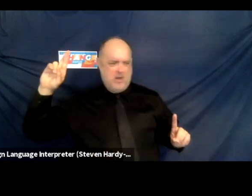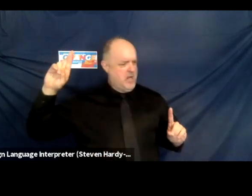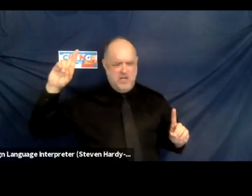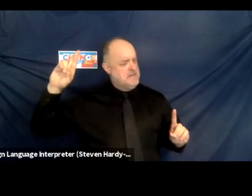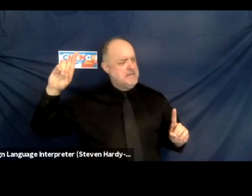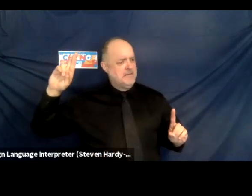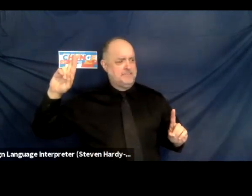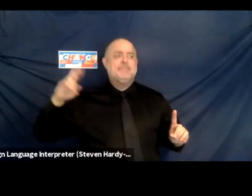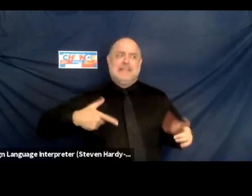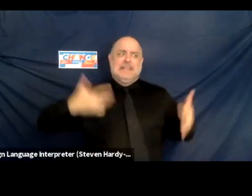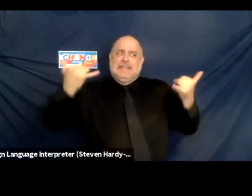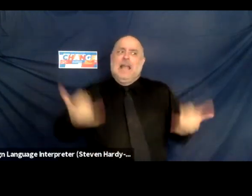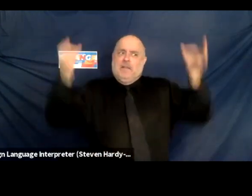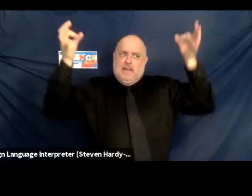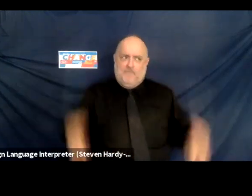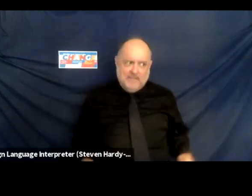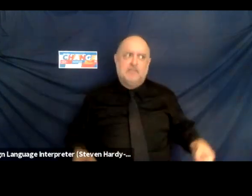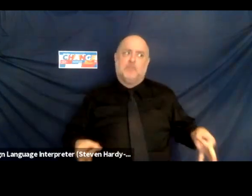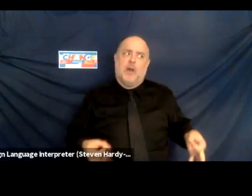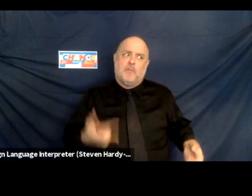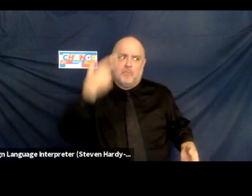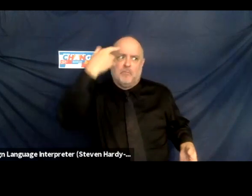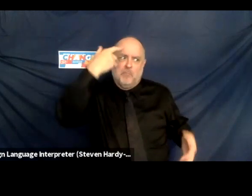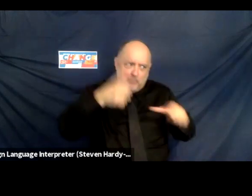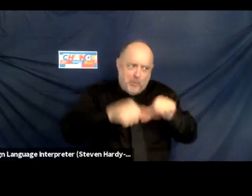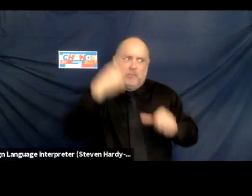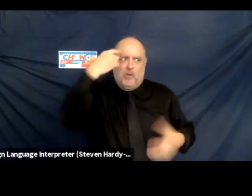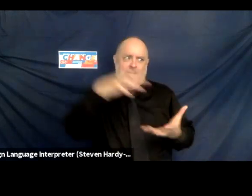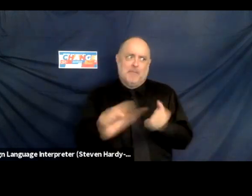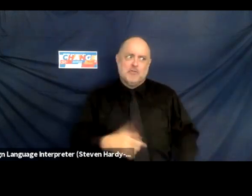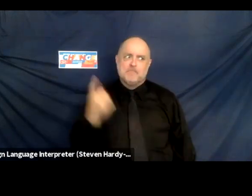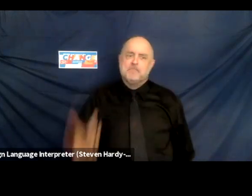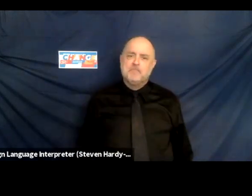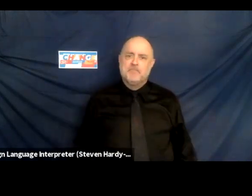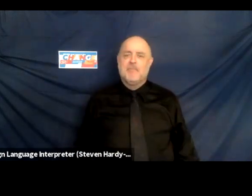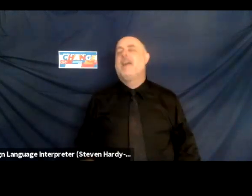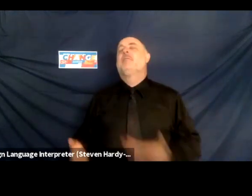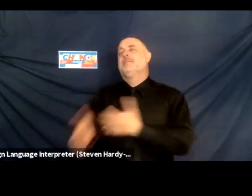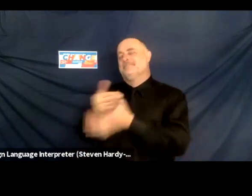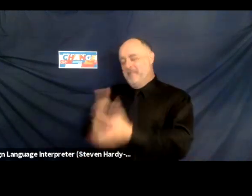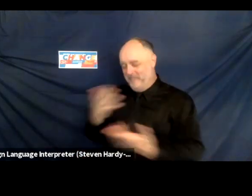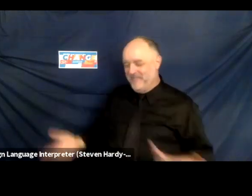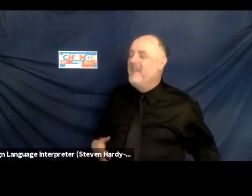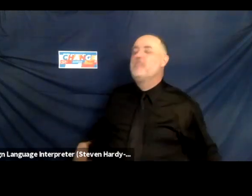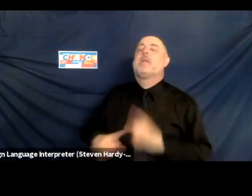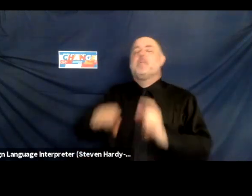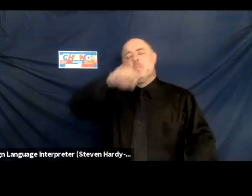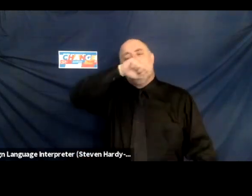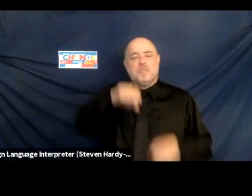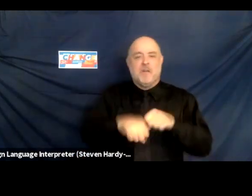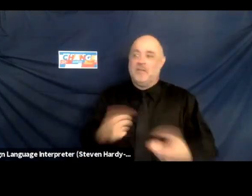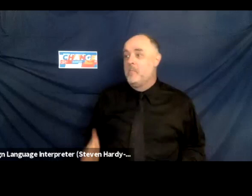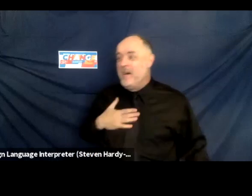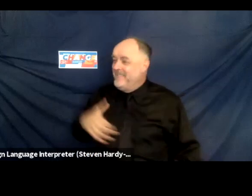said, "Now we're convinced that you did sustain permanent damage." But having said that, I love bicycles, love them. And I have a son, Christopher,